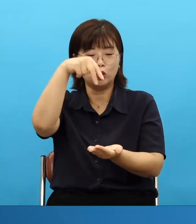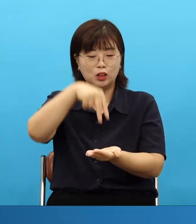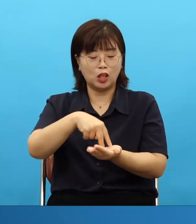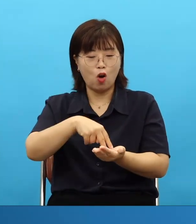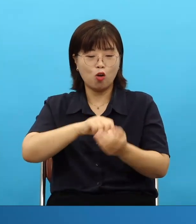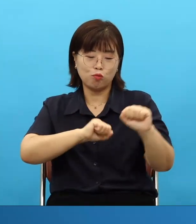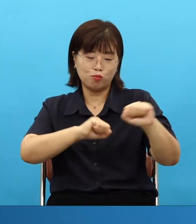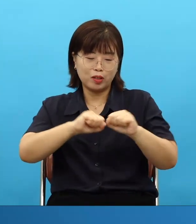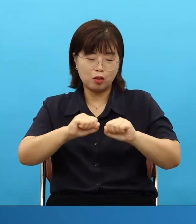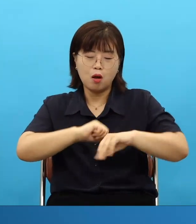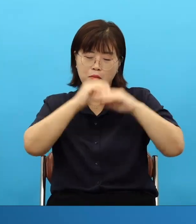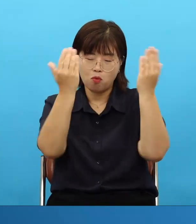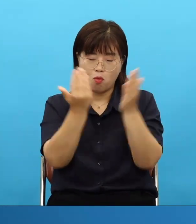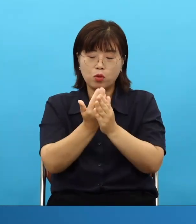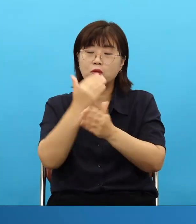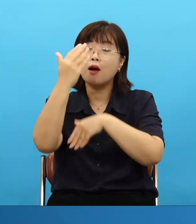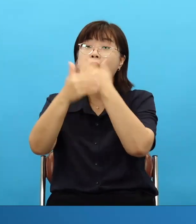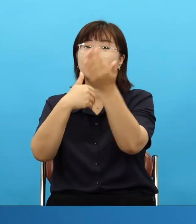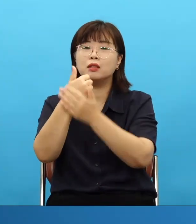for it all.